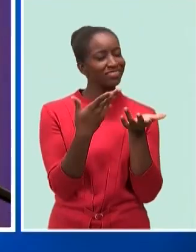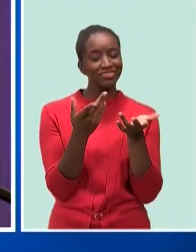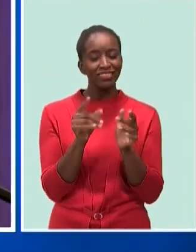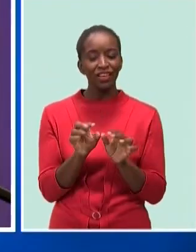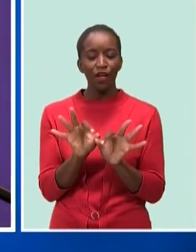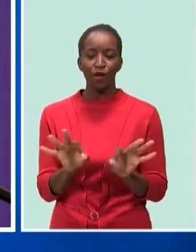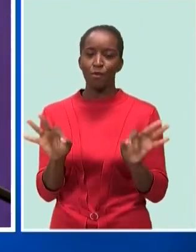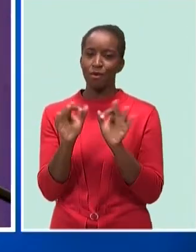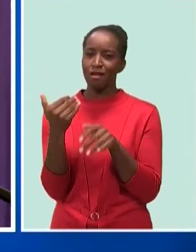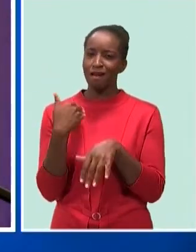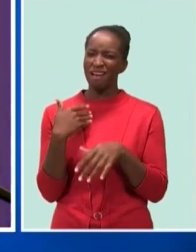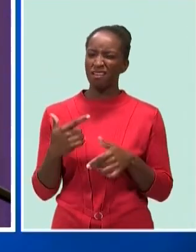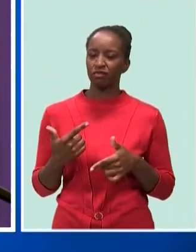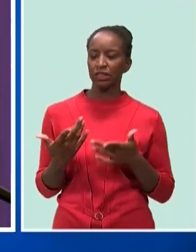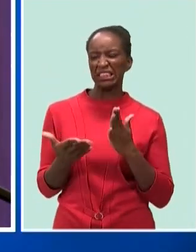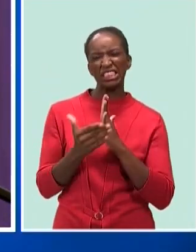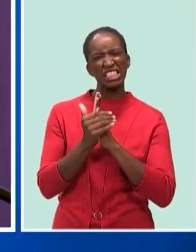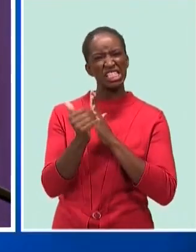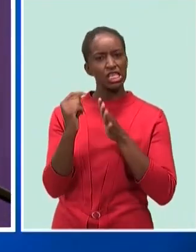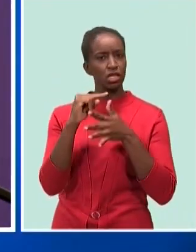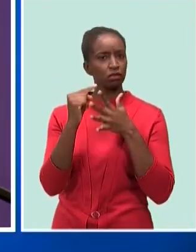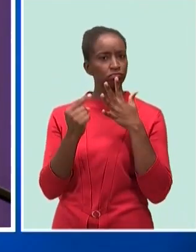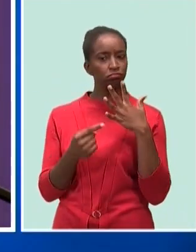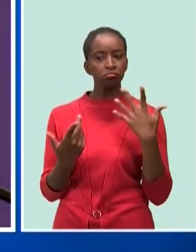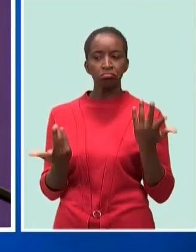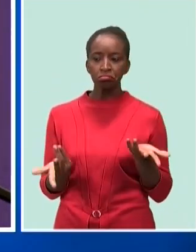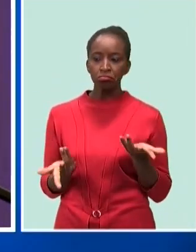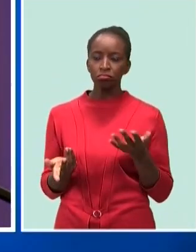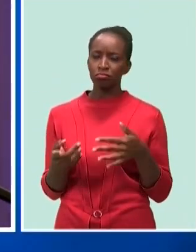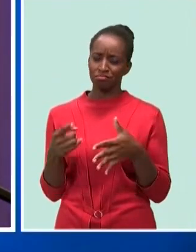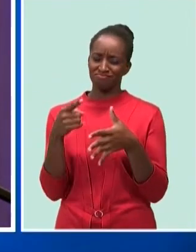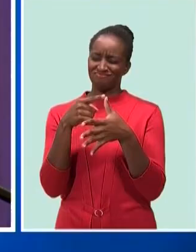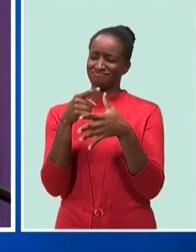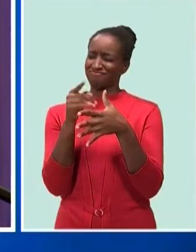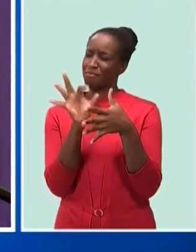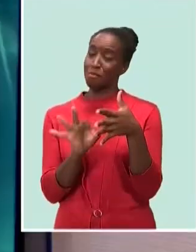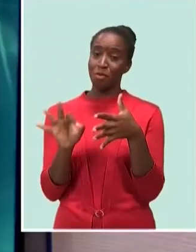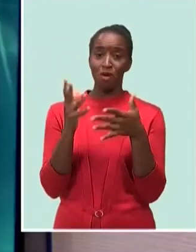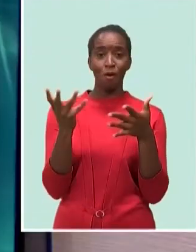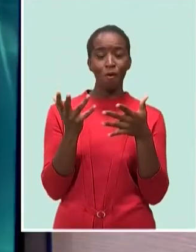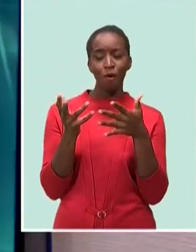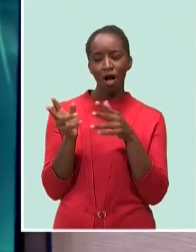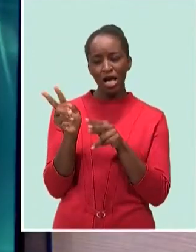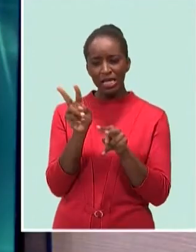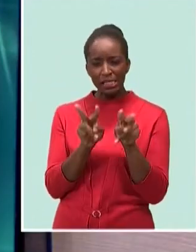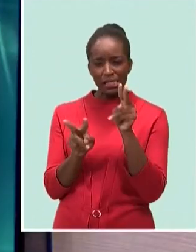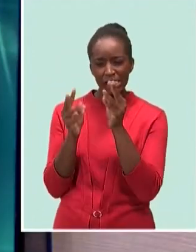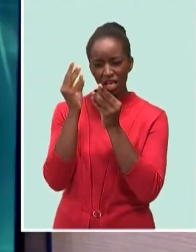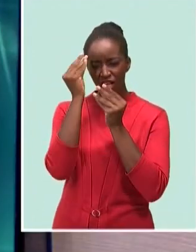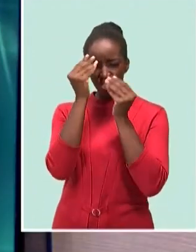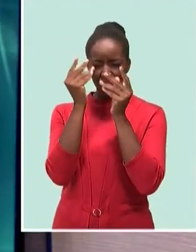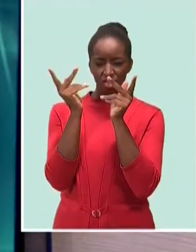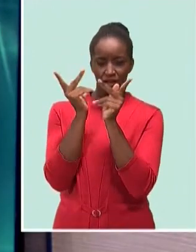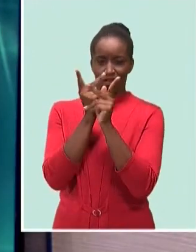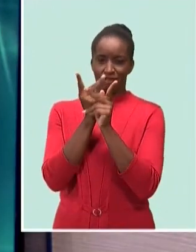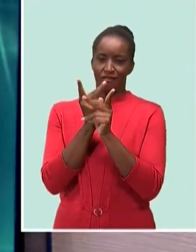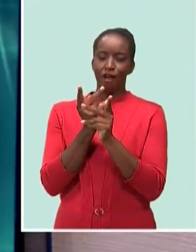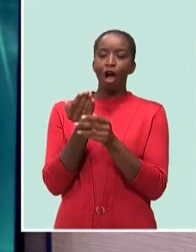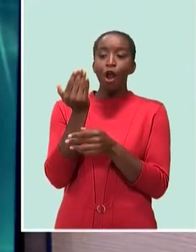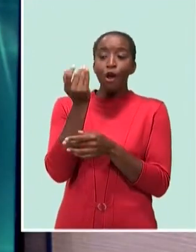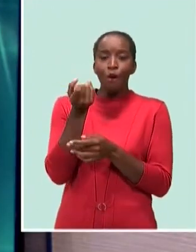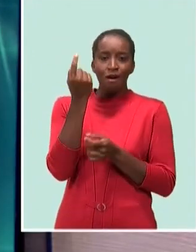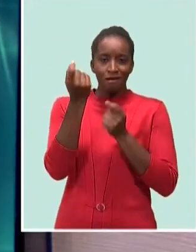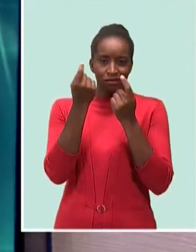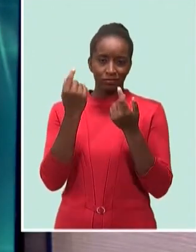Those skills are, to me, the most important one is critical thinking. And time now to take a look at how those stocks